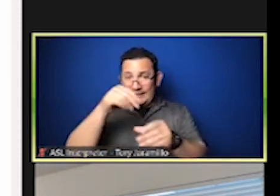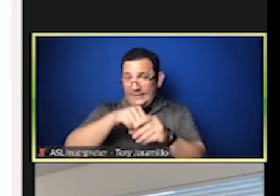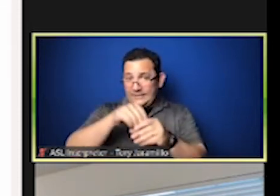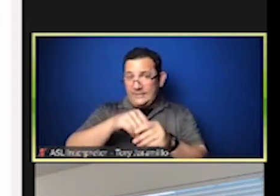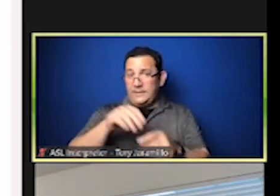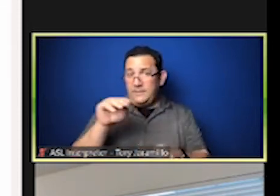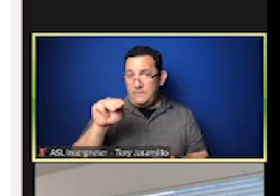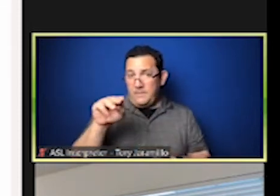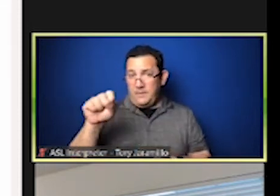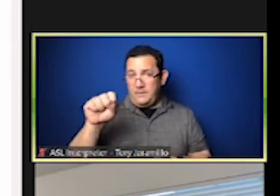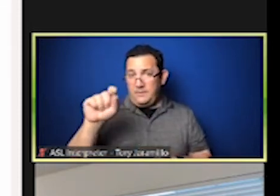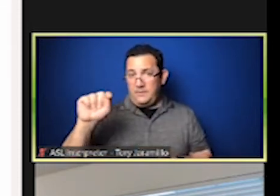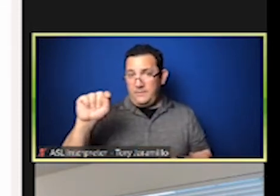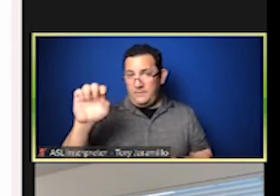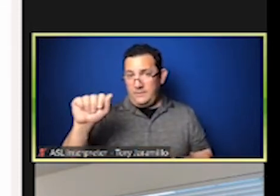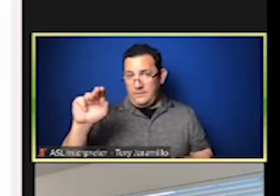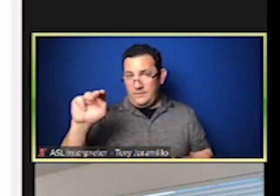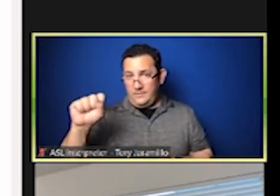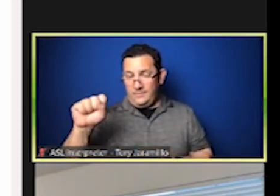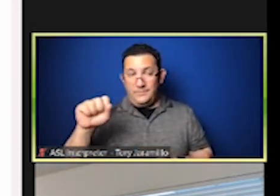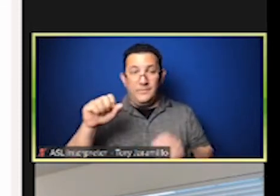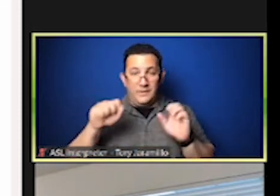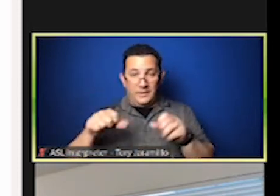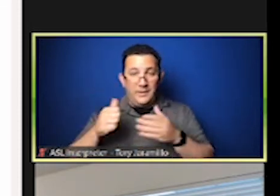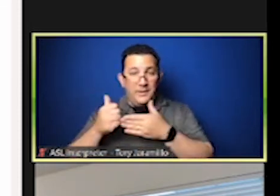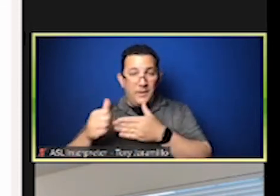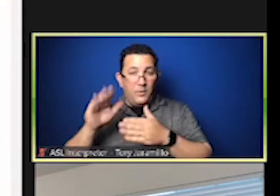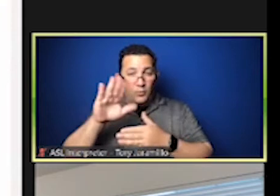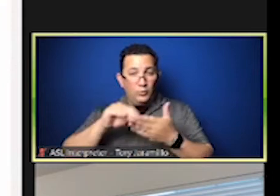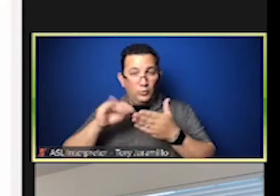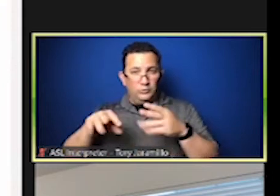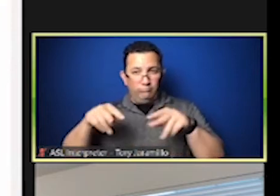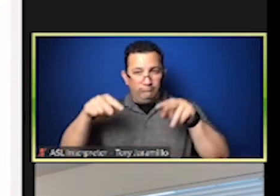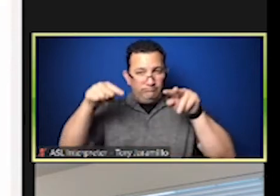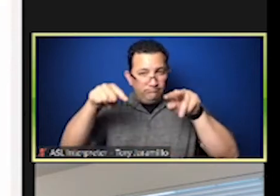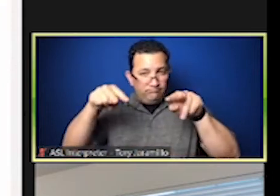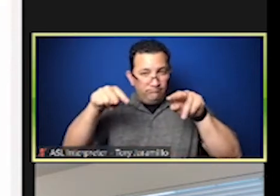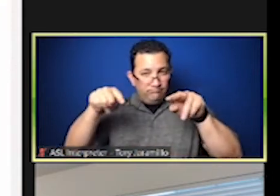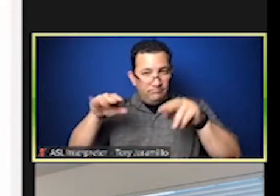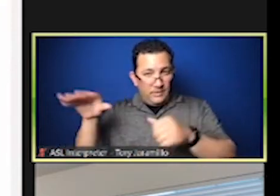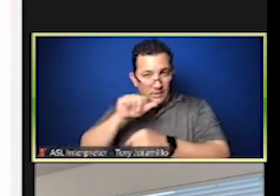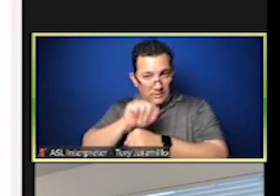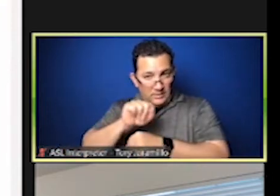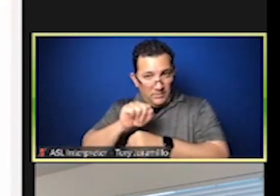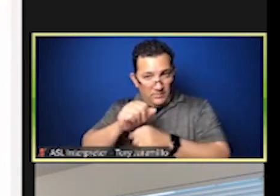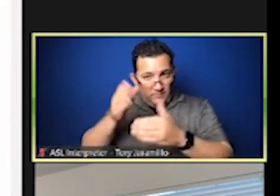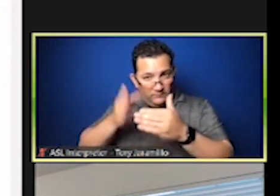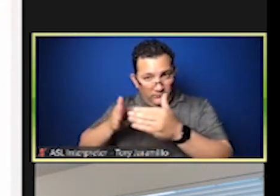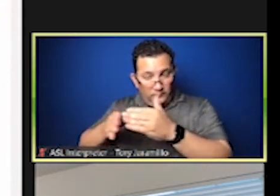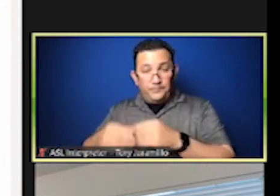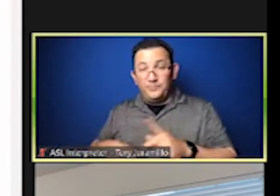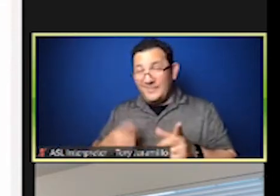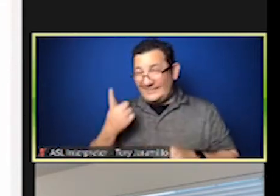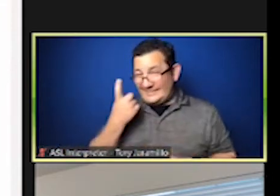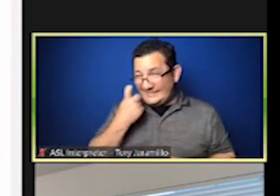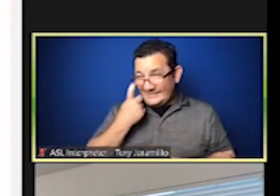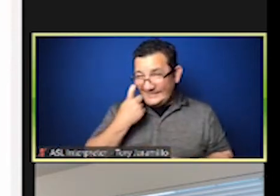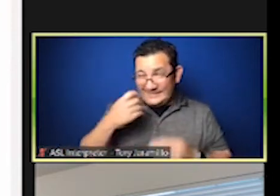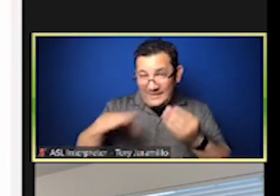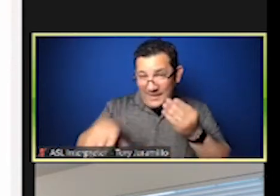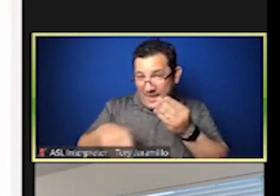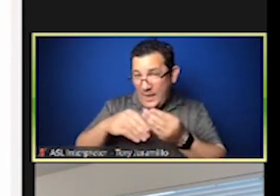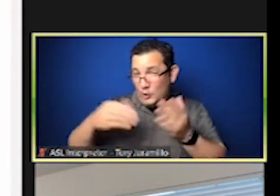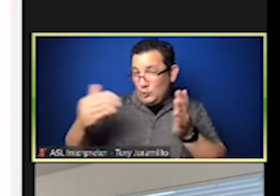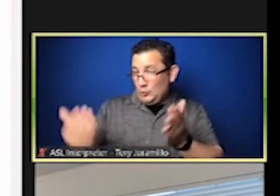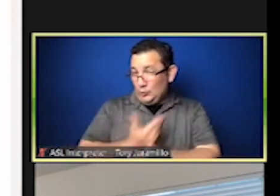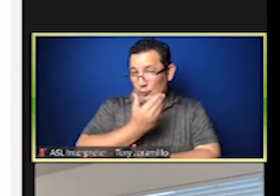to help them stay on track with their assignments. Now, one thing that Teams just added as new within